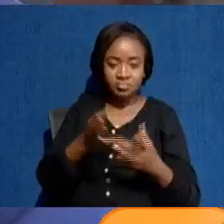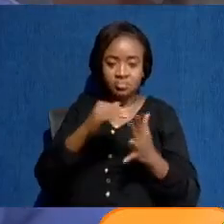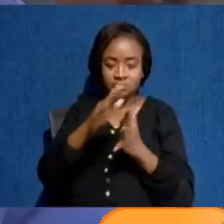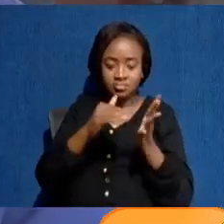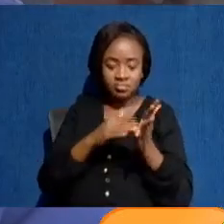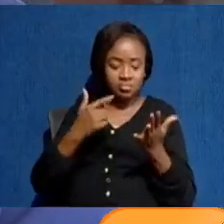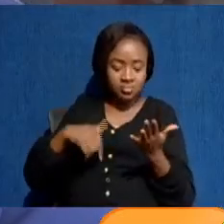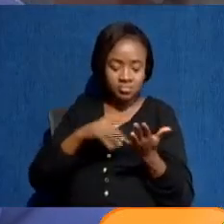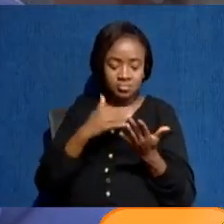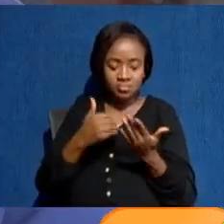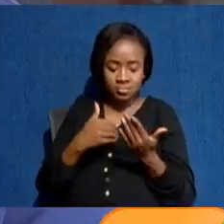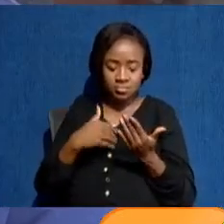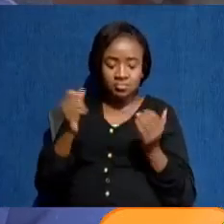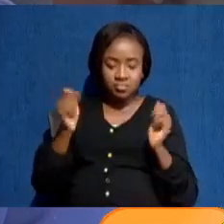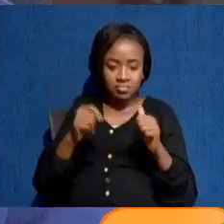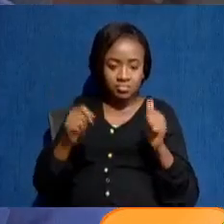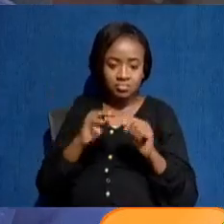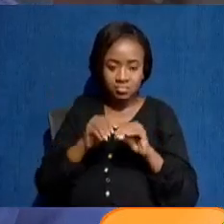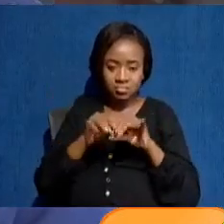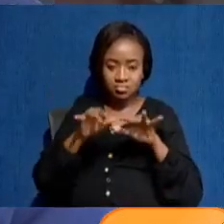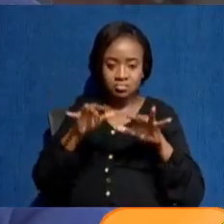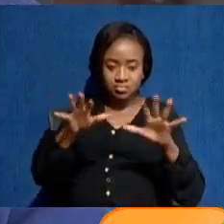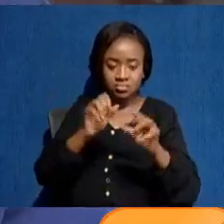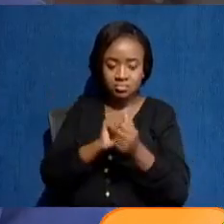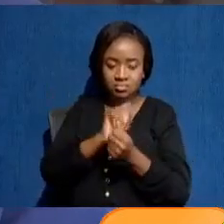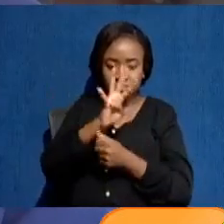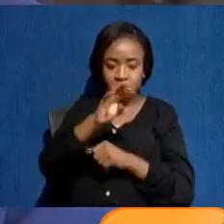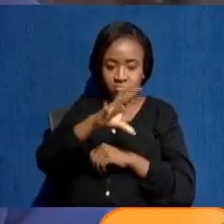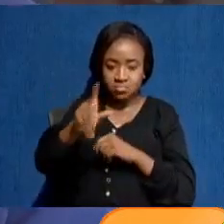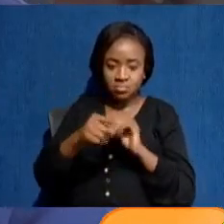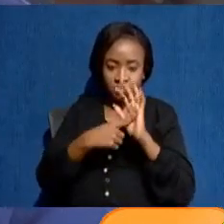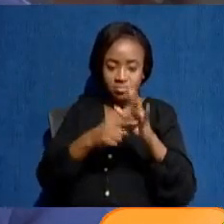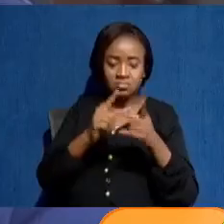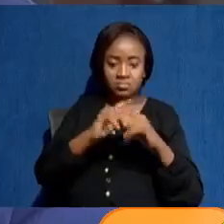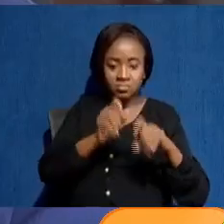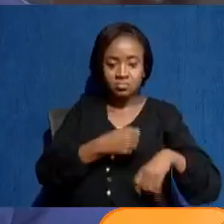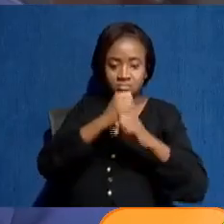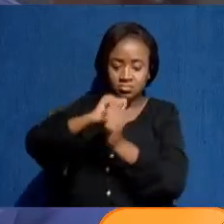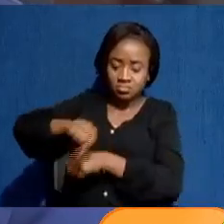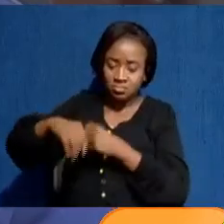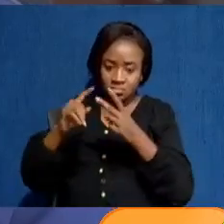we have the ability to reach 14 counties, places like Omabe, Nyamira,